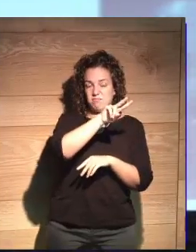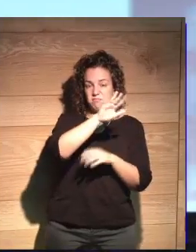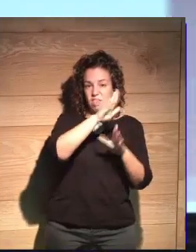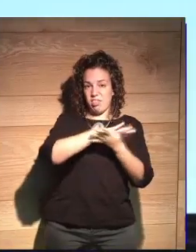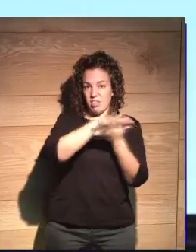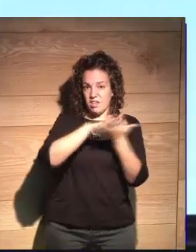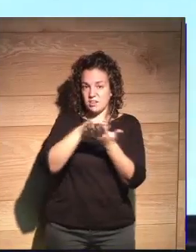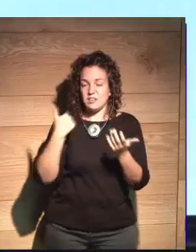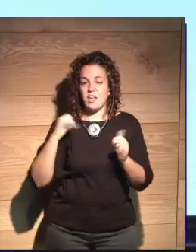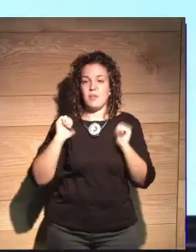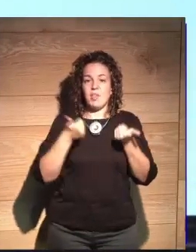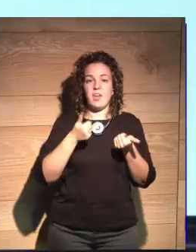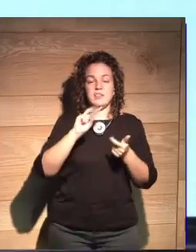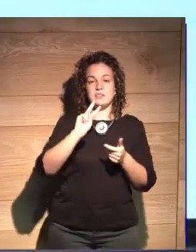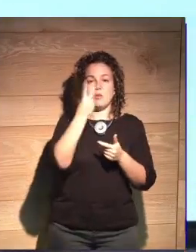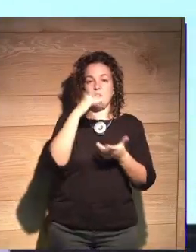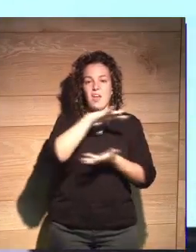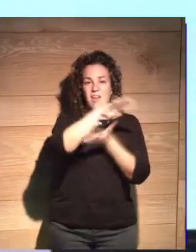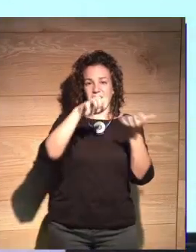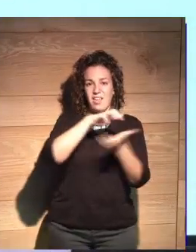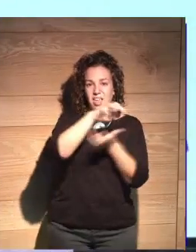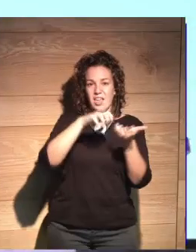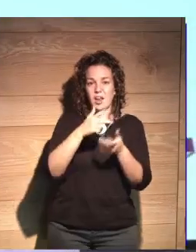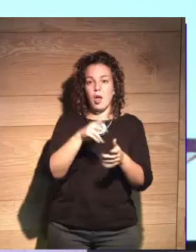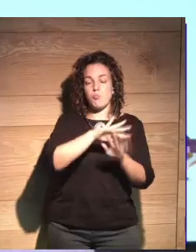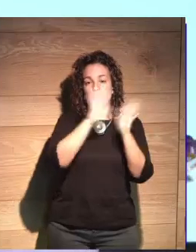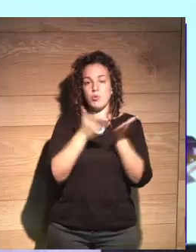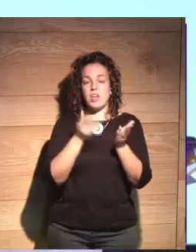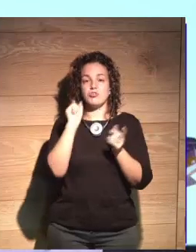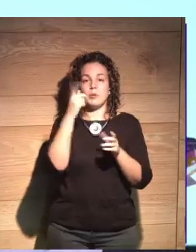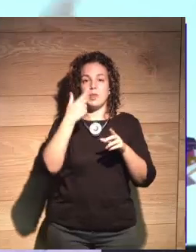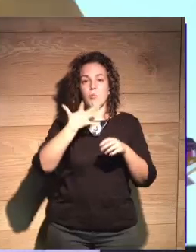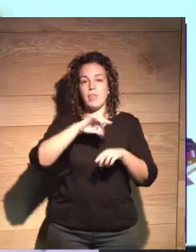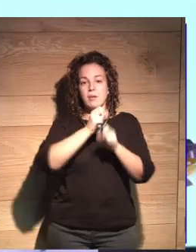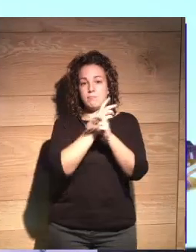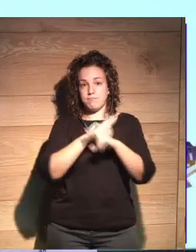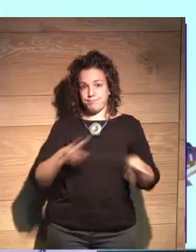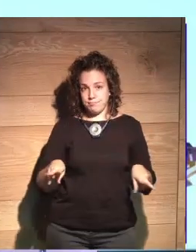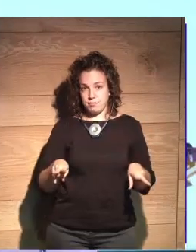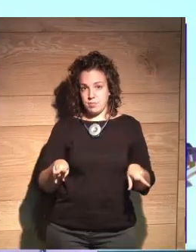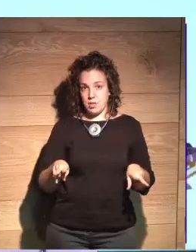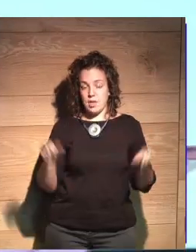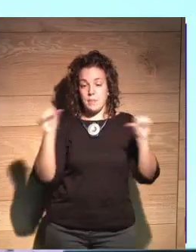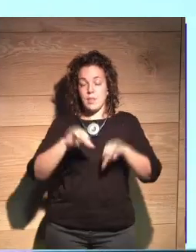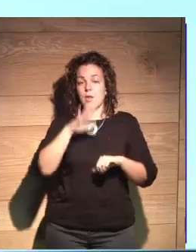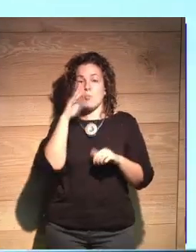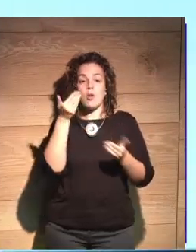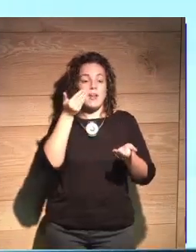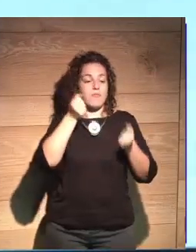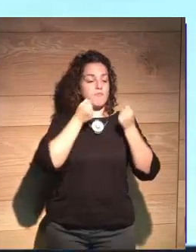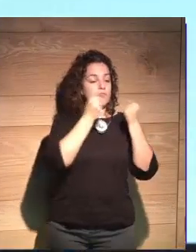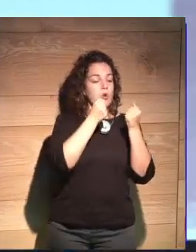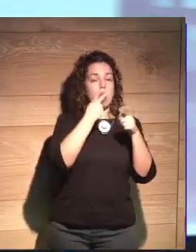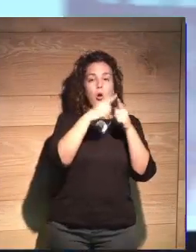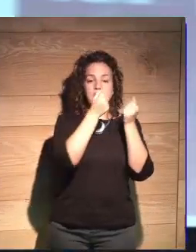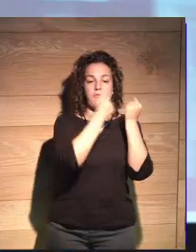that it could only lose because it had not honestly assessed its strength. So those are examples then of a